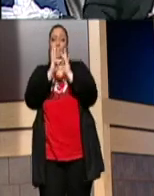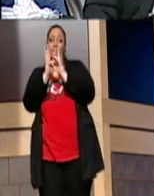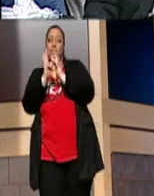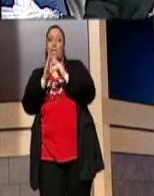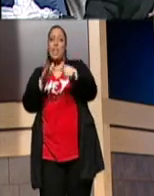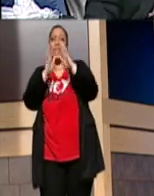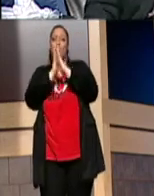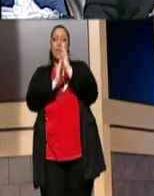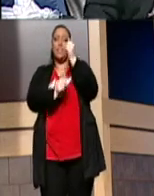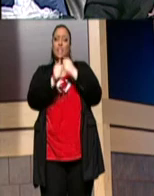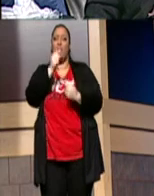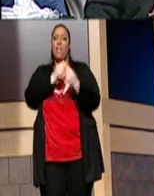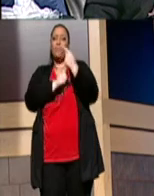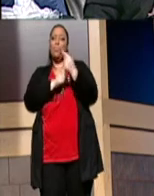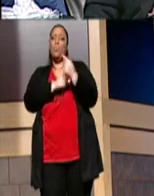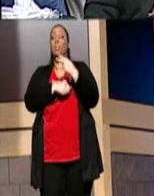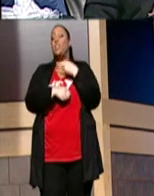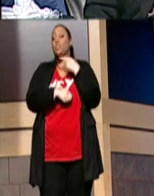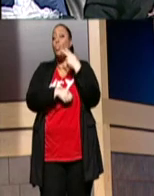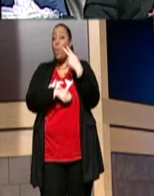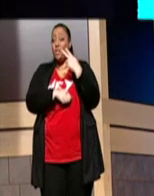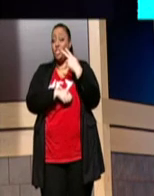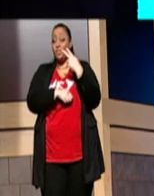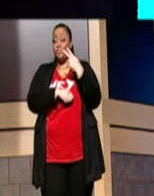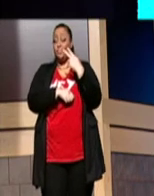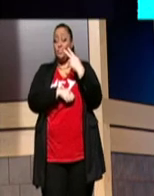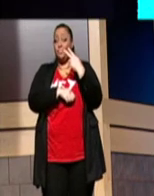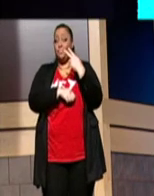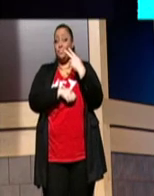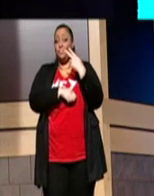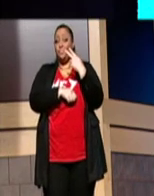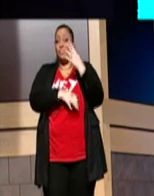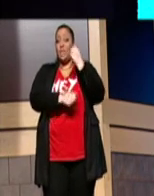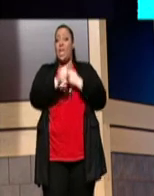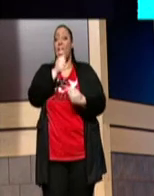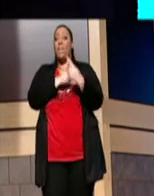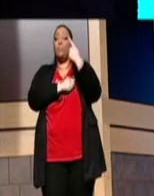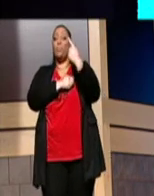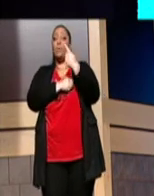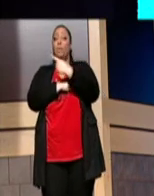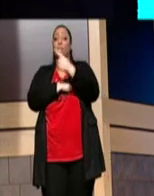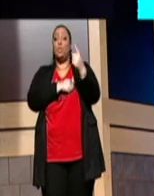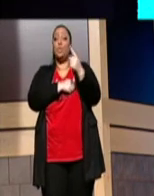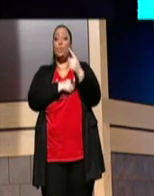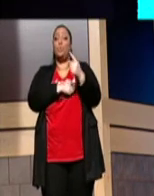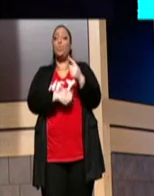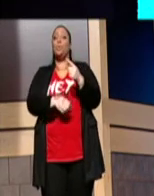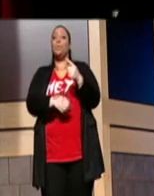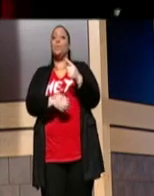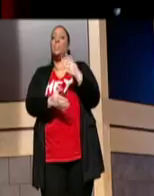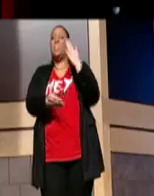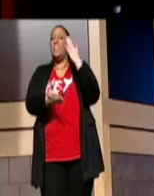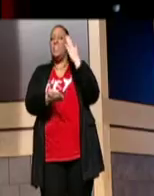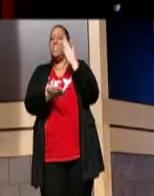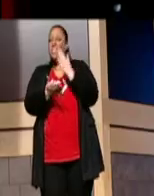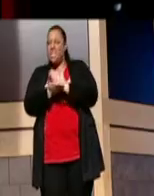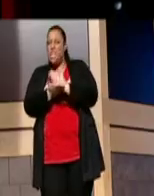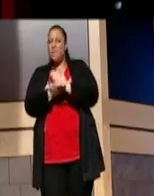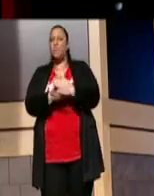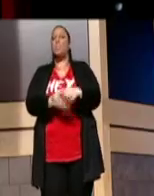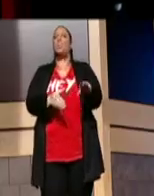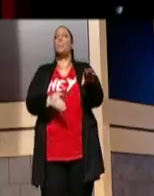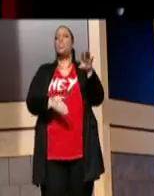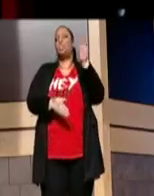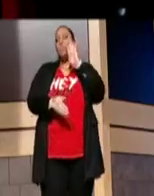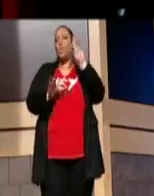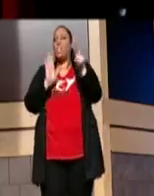that's watching, Dr. Meeks and Bishop Horace Smith, every one of you, quit talking negative. Death in life